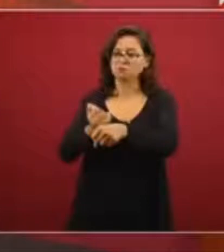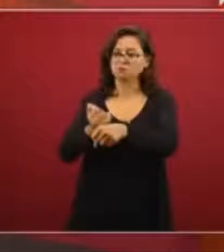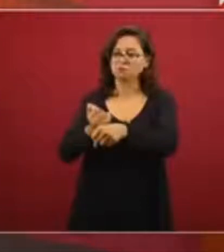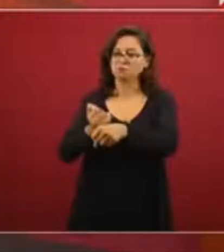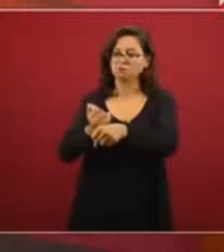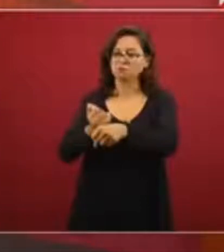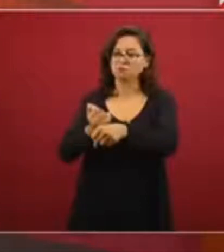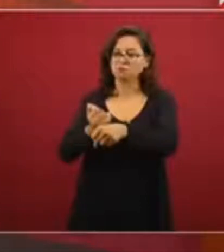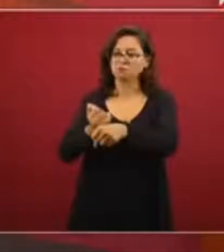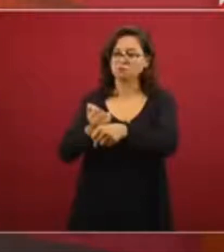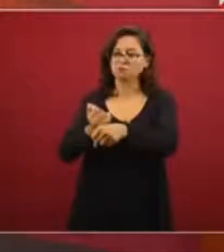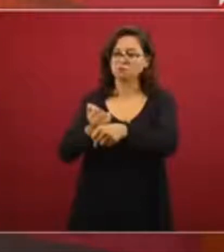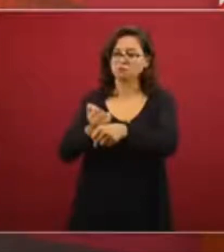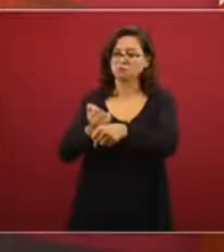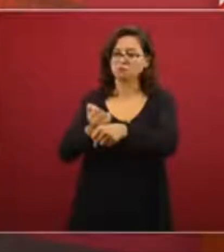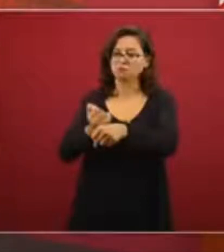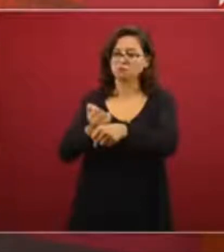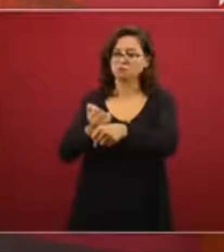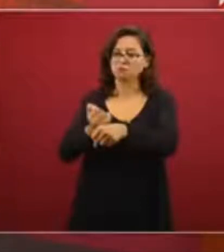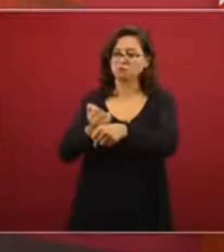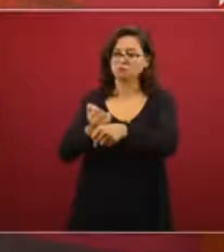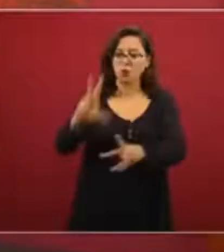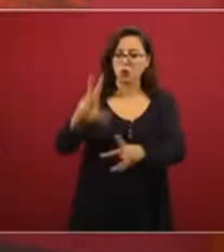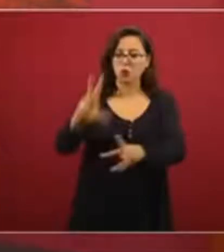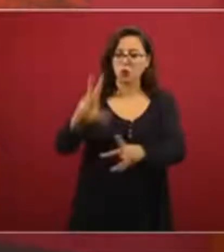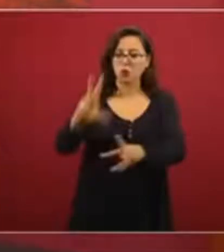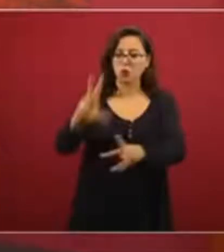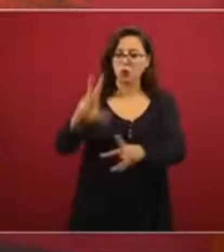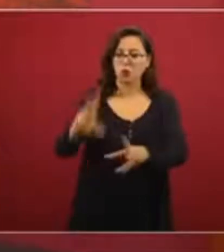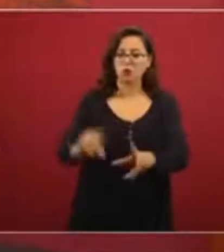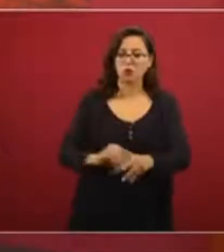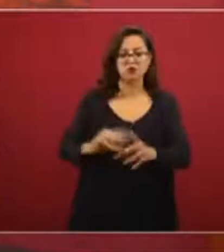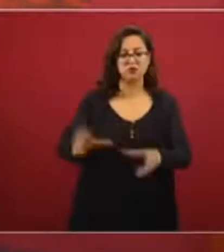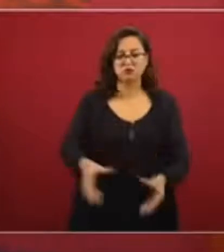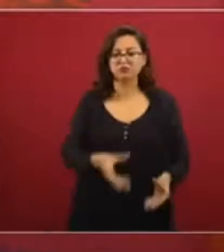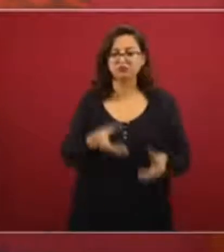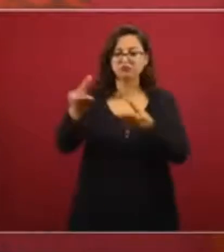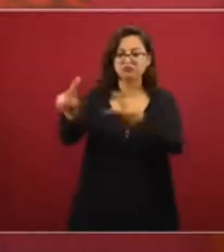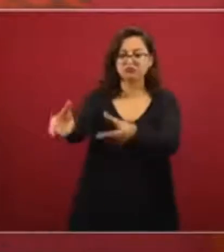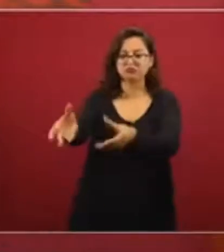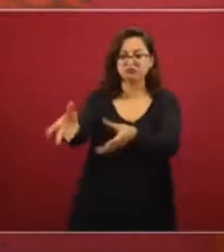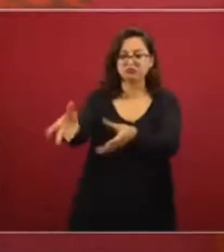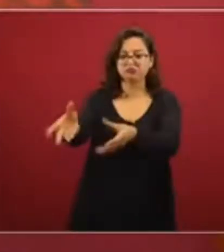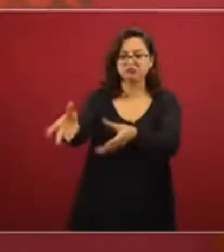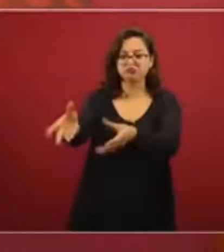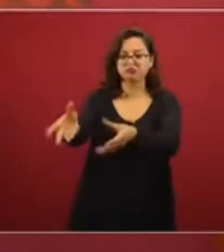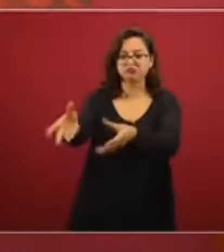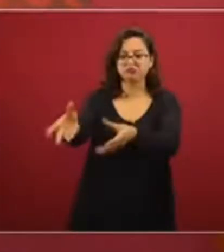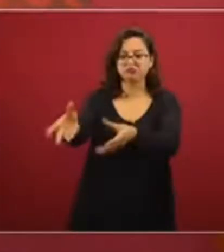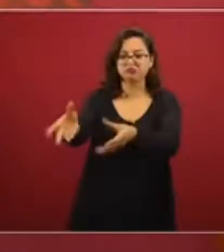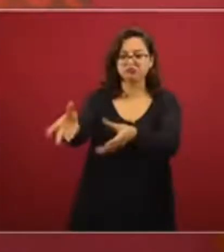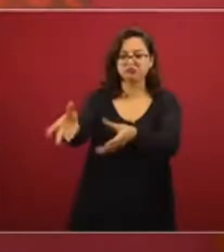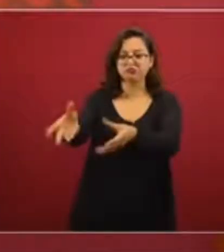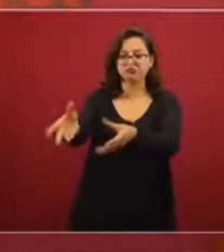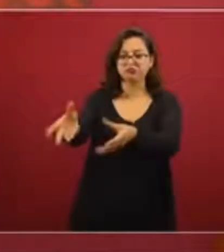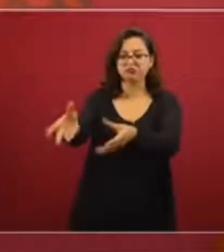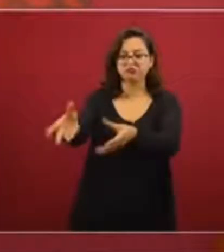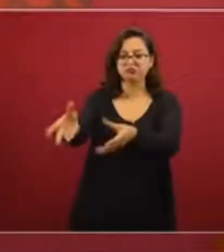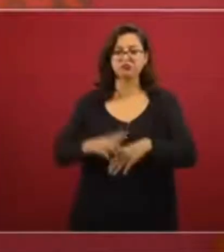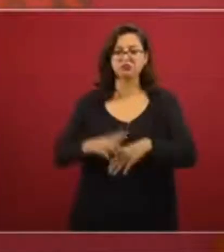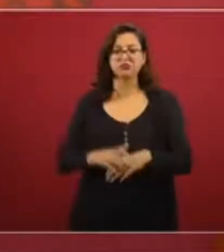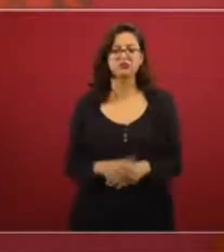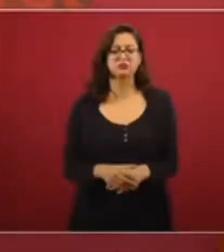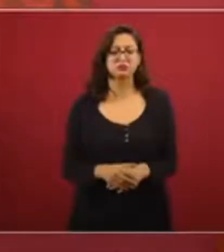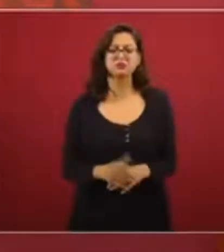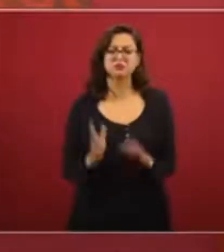the whole investigation to its end, como lo está haciendo. the way they are doing it.